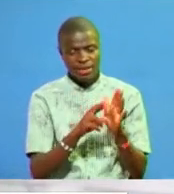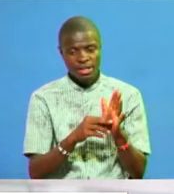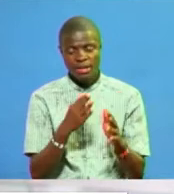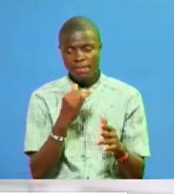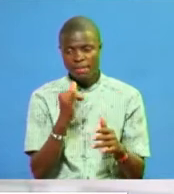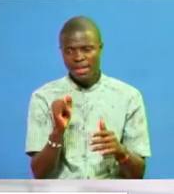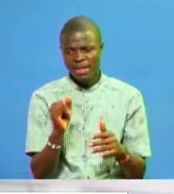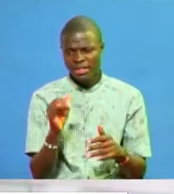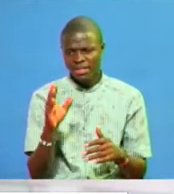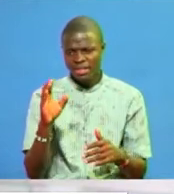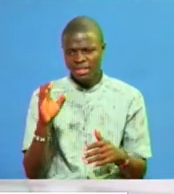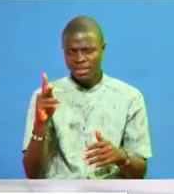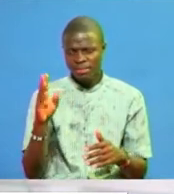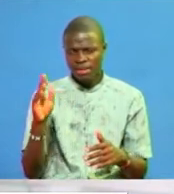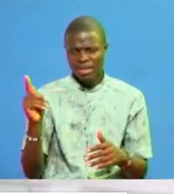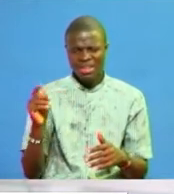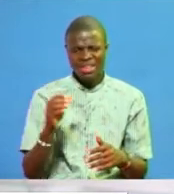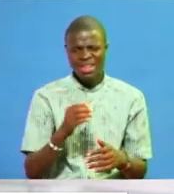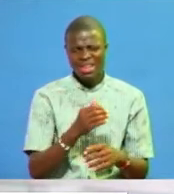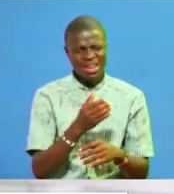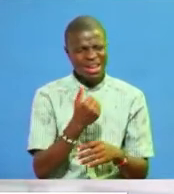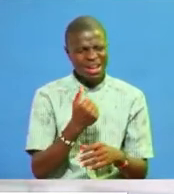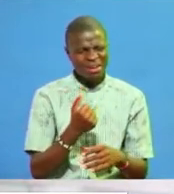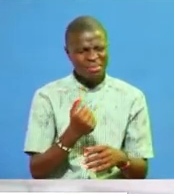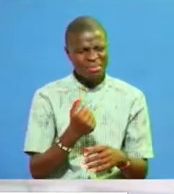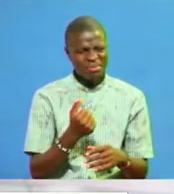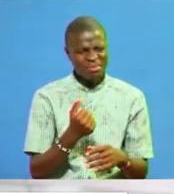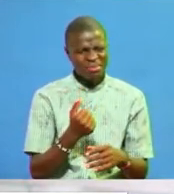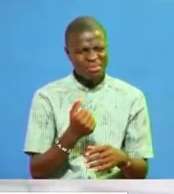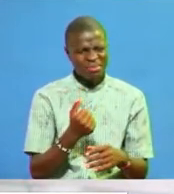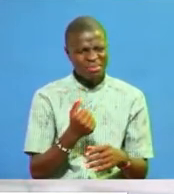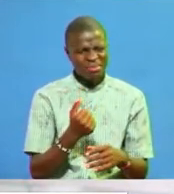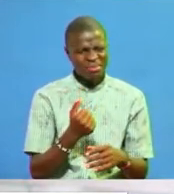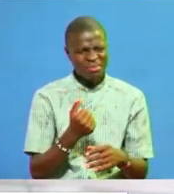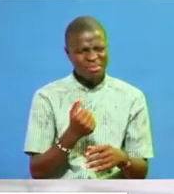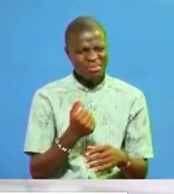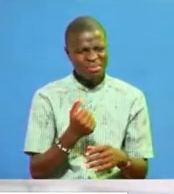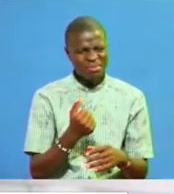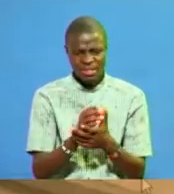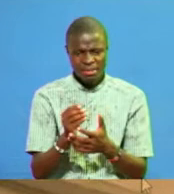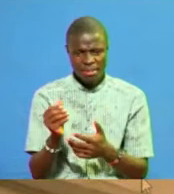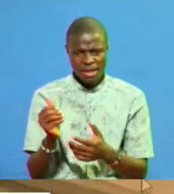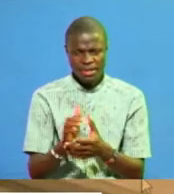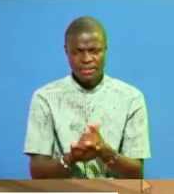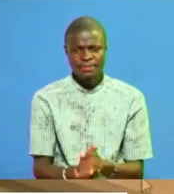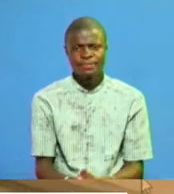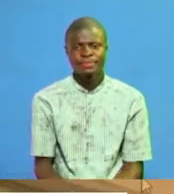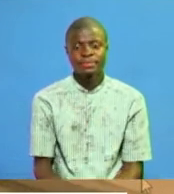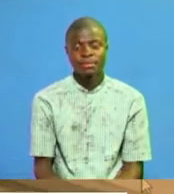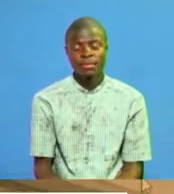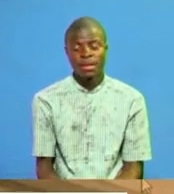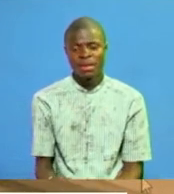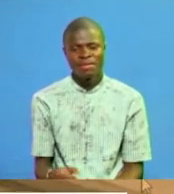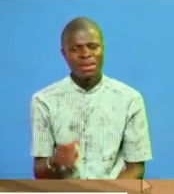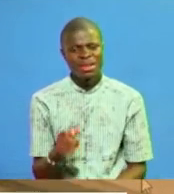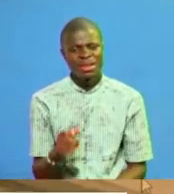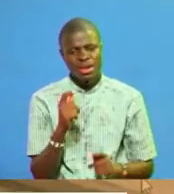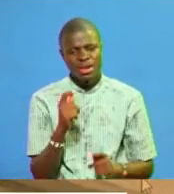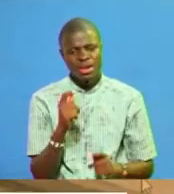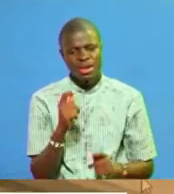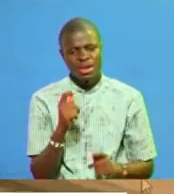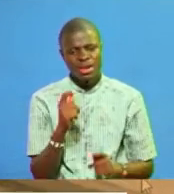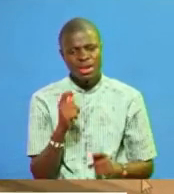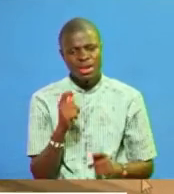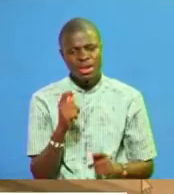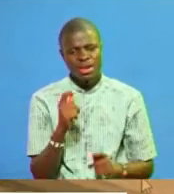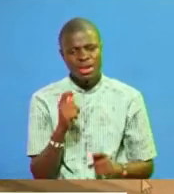are these currencies really? When you talk about Bitcoin, it's